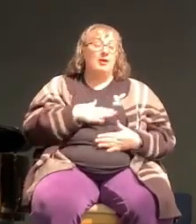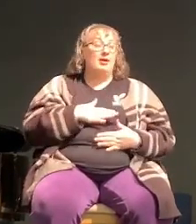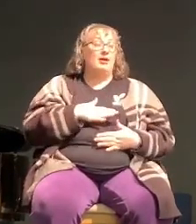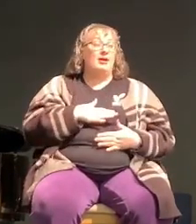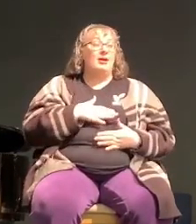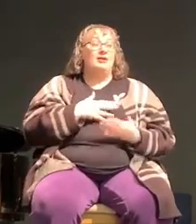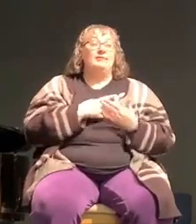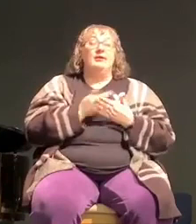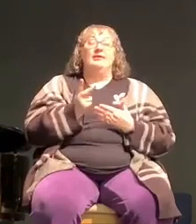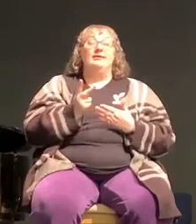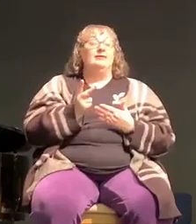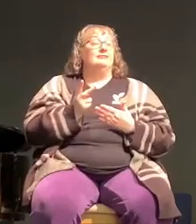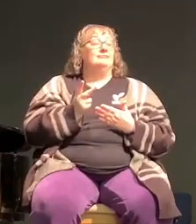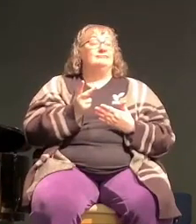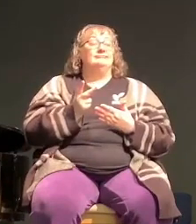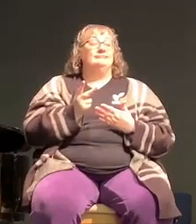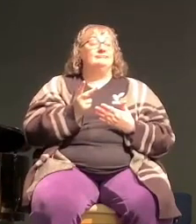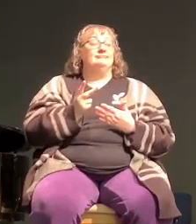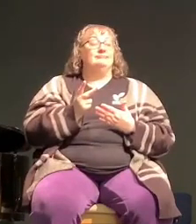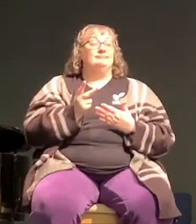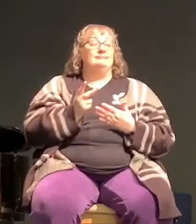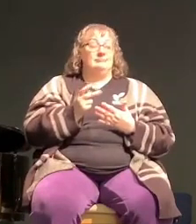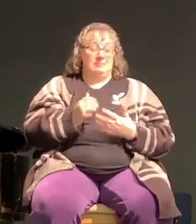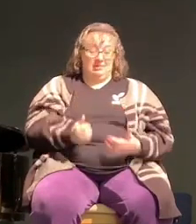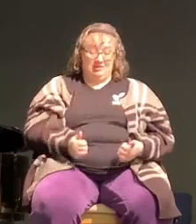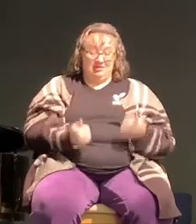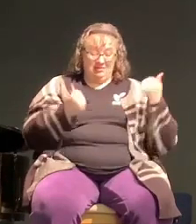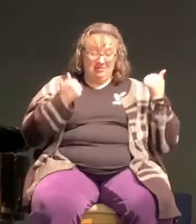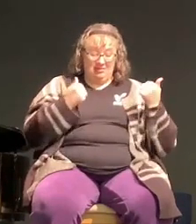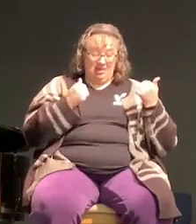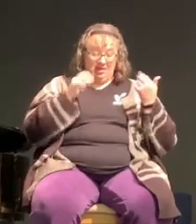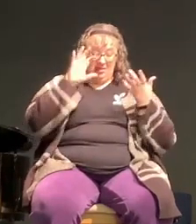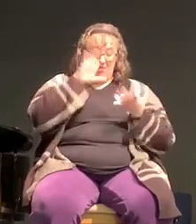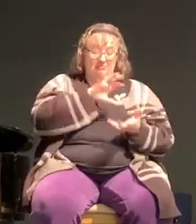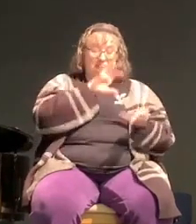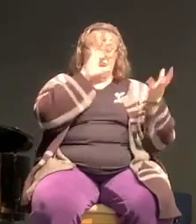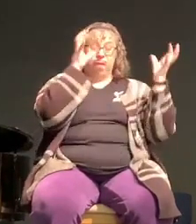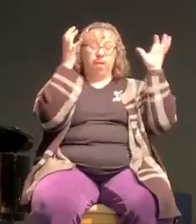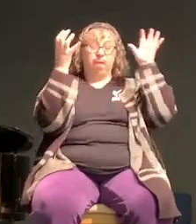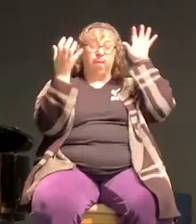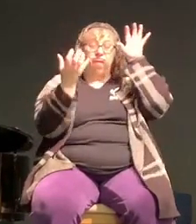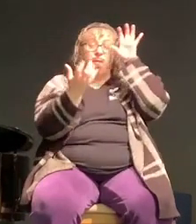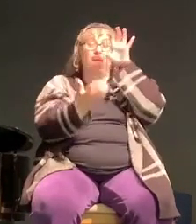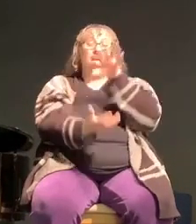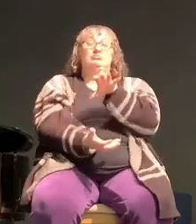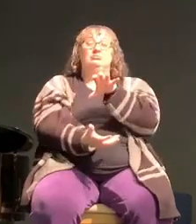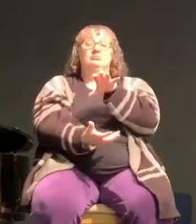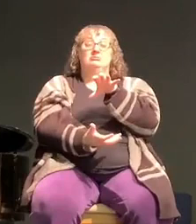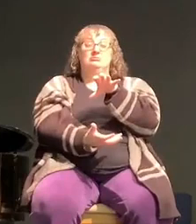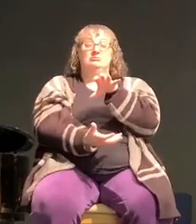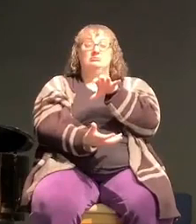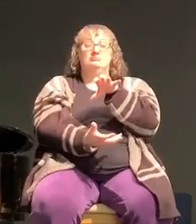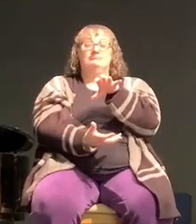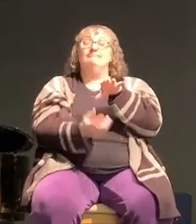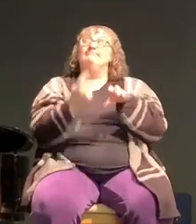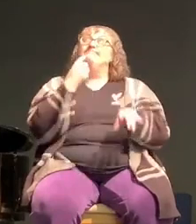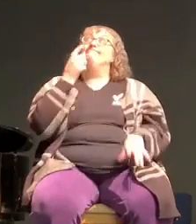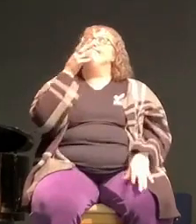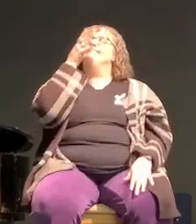was failing her. Her life was completely turned upside down. But she said,